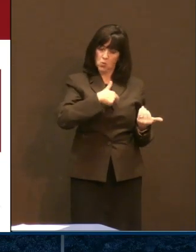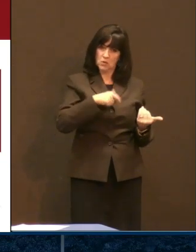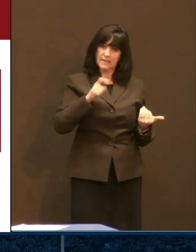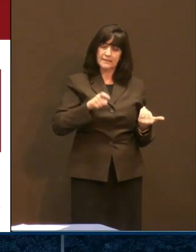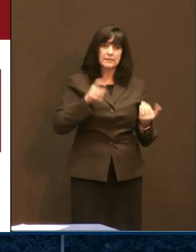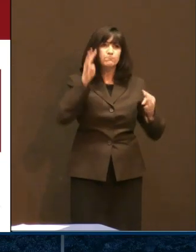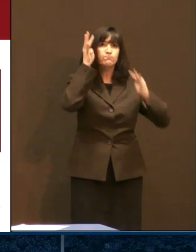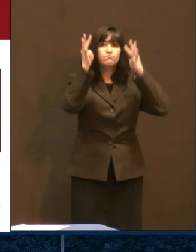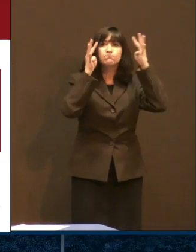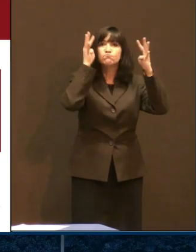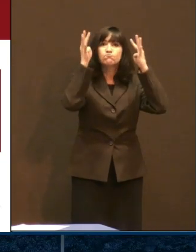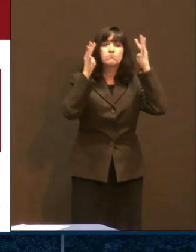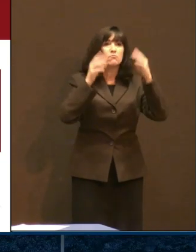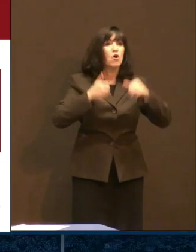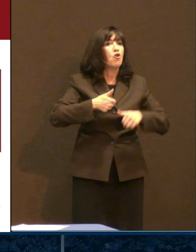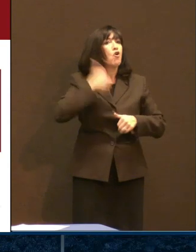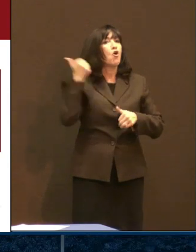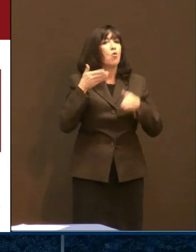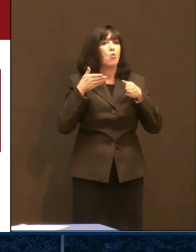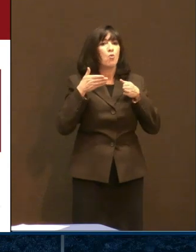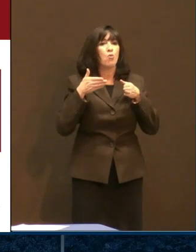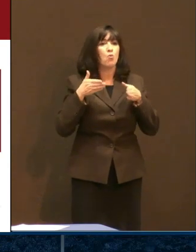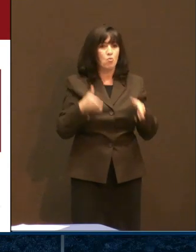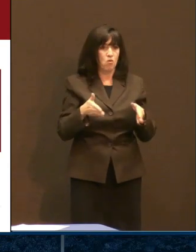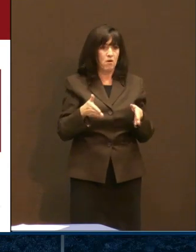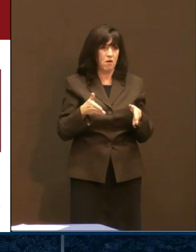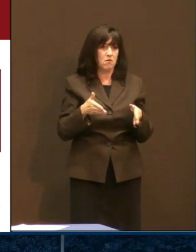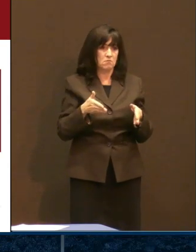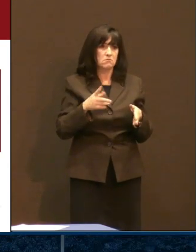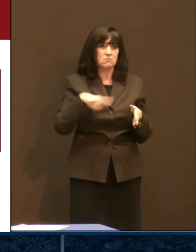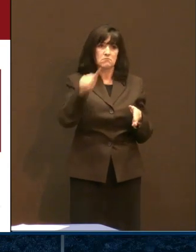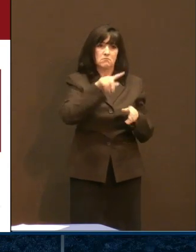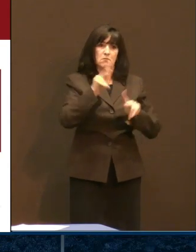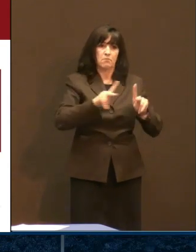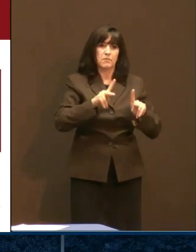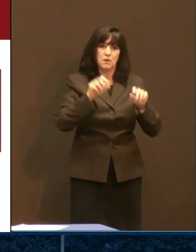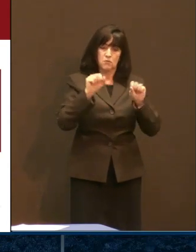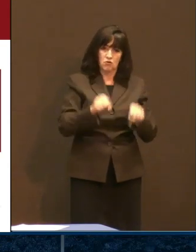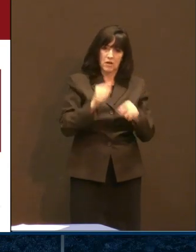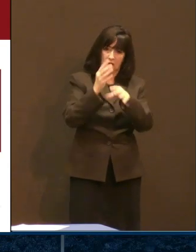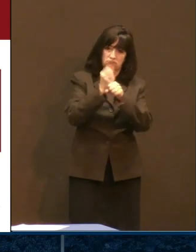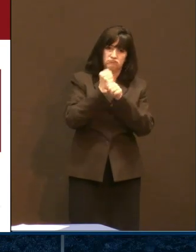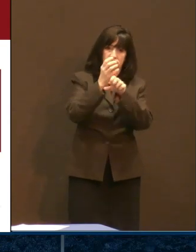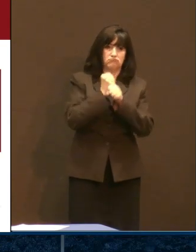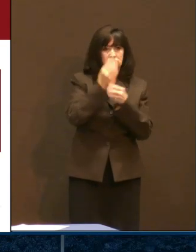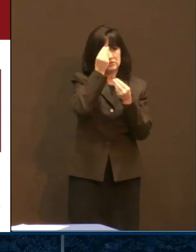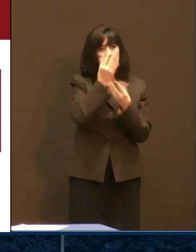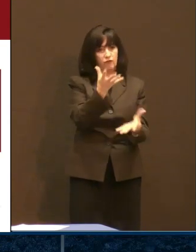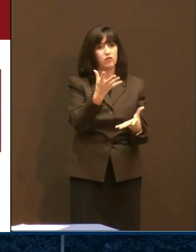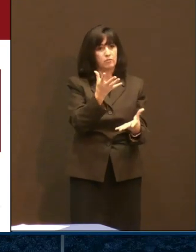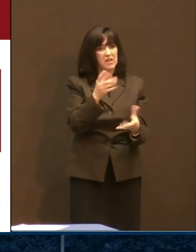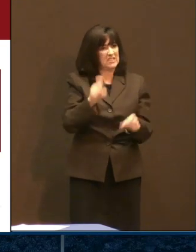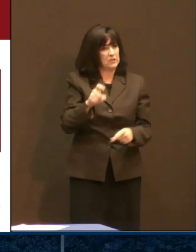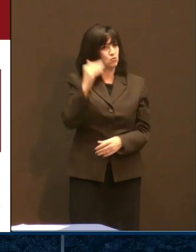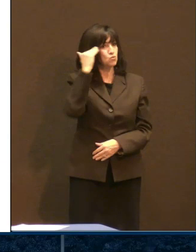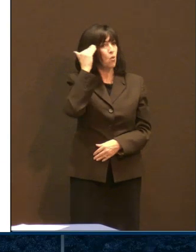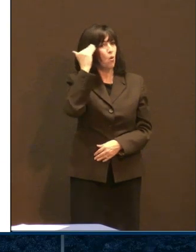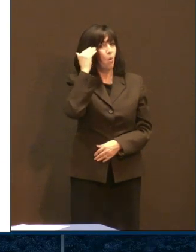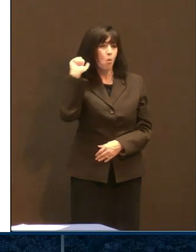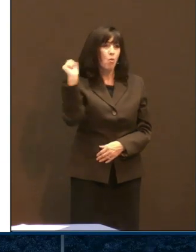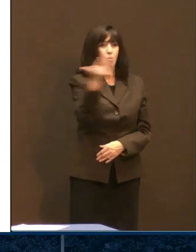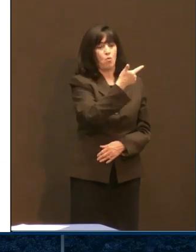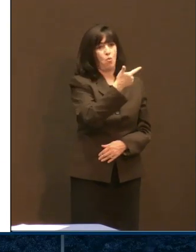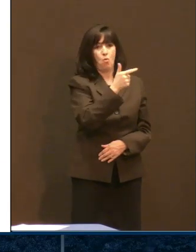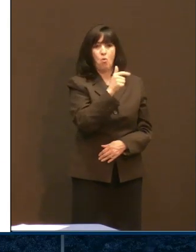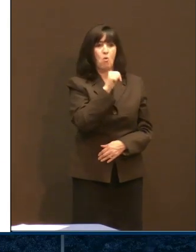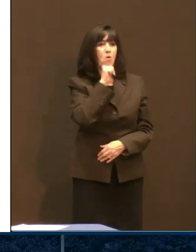make sure we are communicating in the right message to the right person at the right time. So with that, I'm going to turn it back over to the governor. Yeah, I